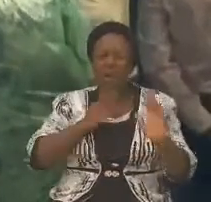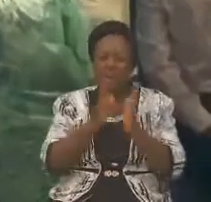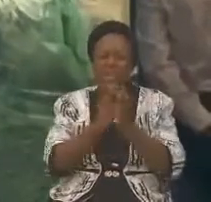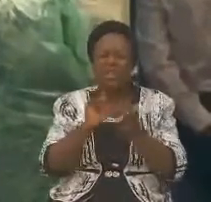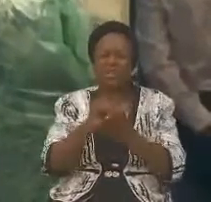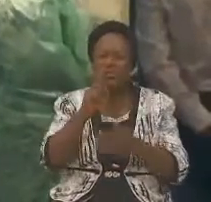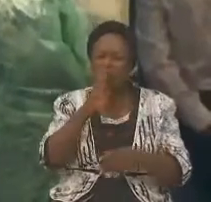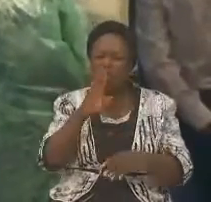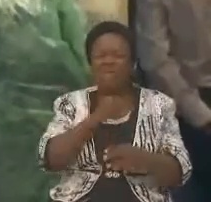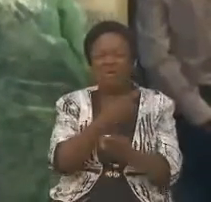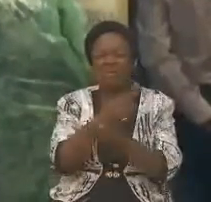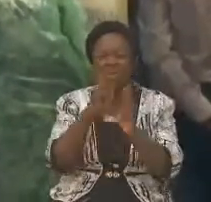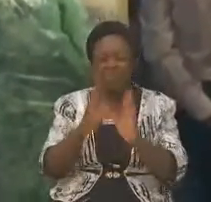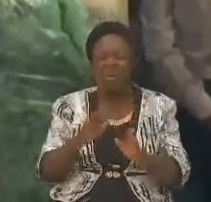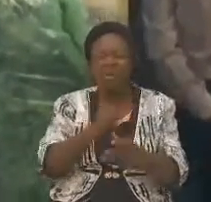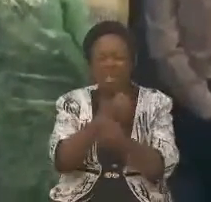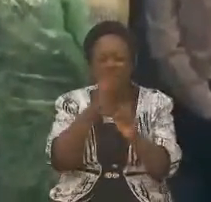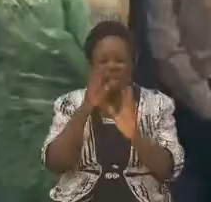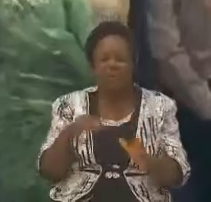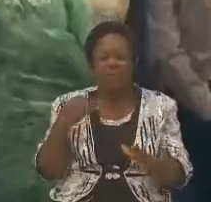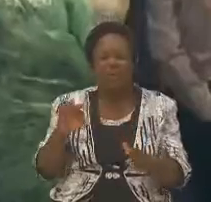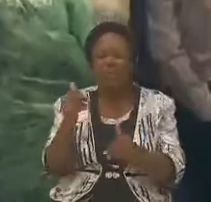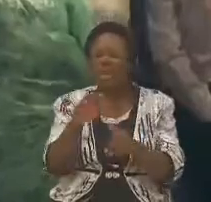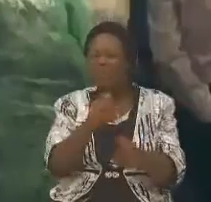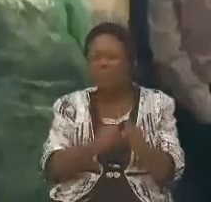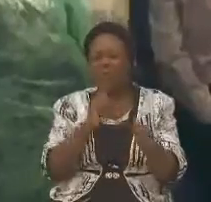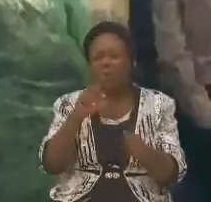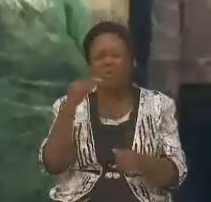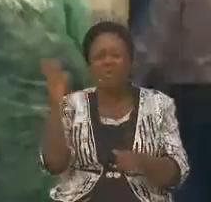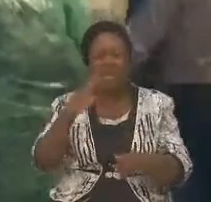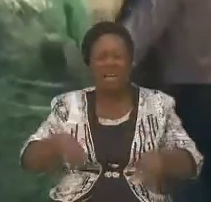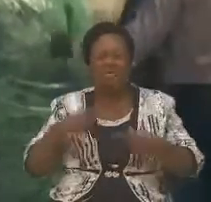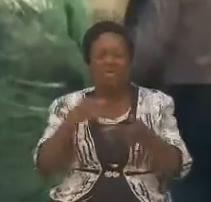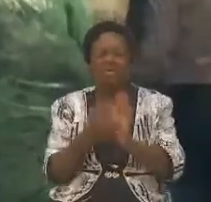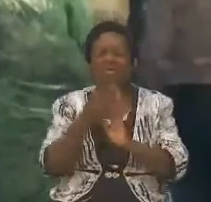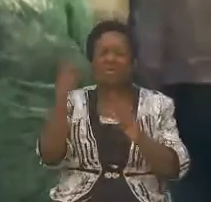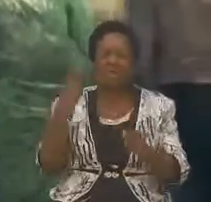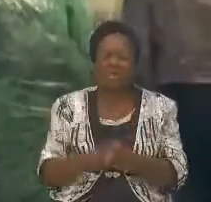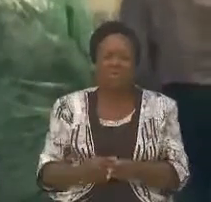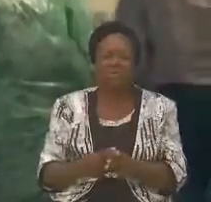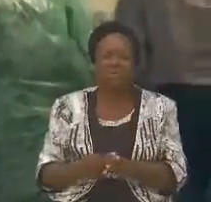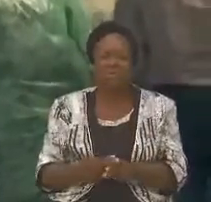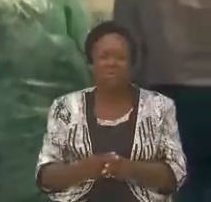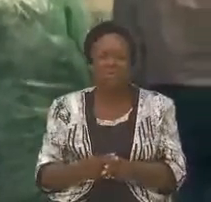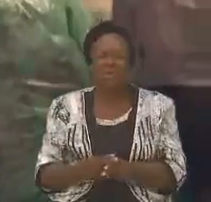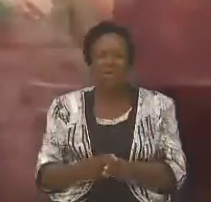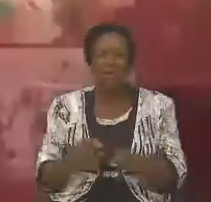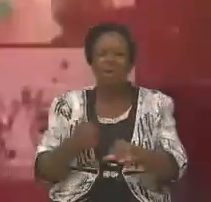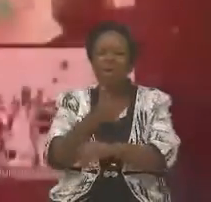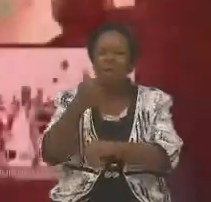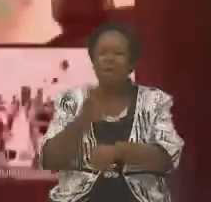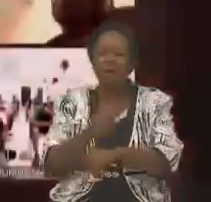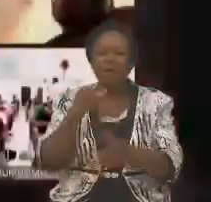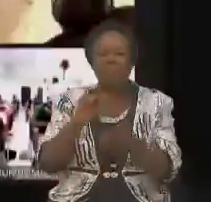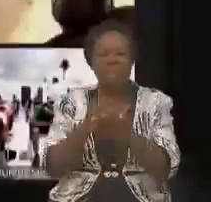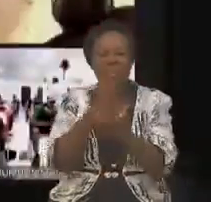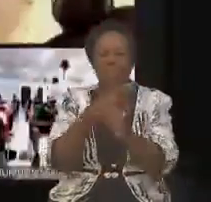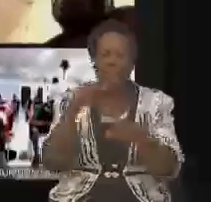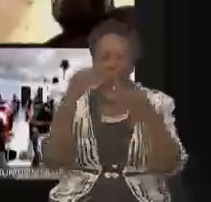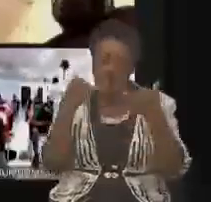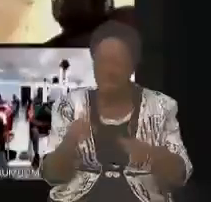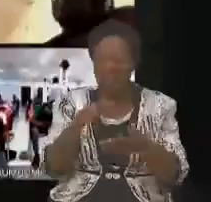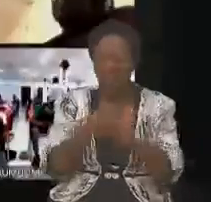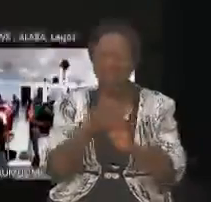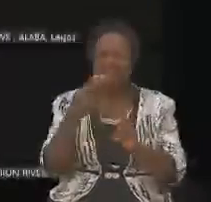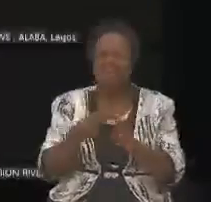Savior of every one of their lives in Jesus' name. confirm that salvation. Let a